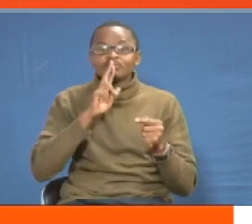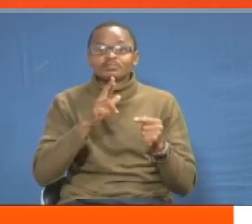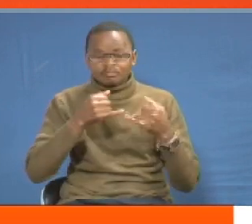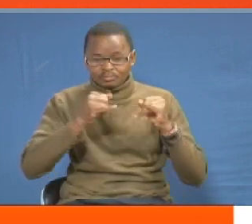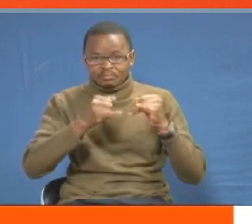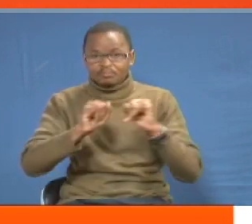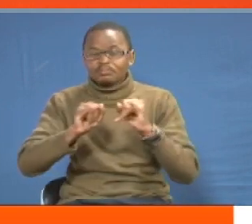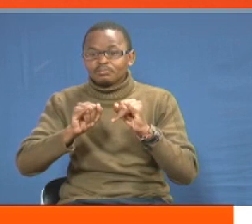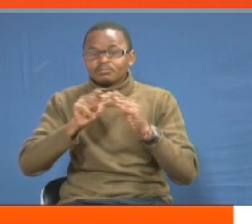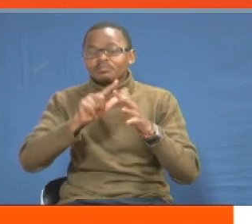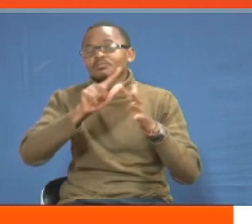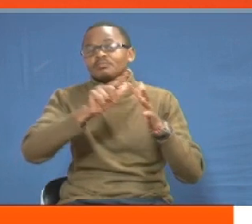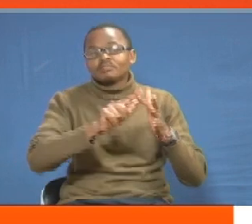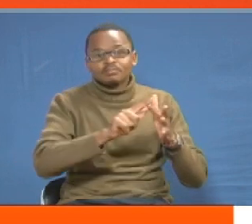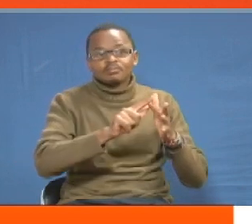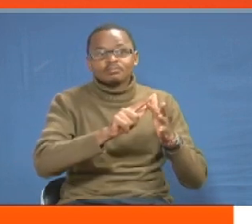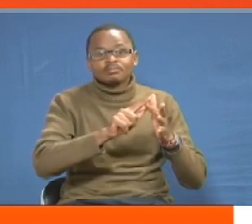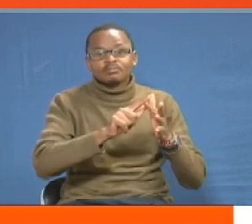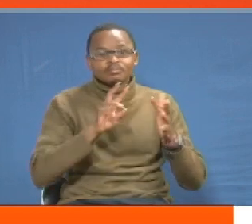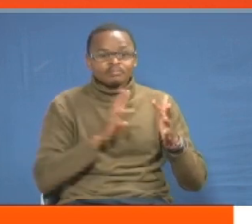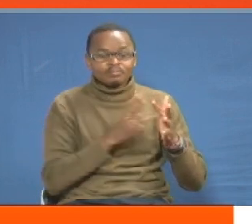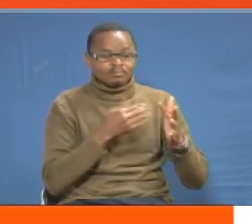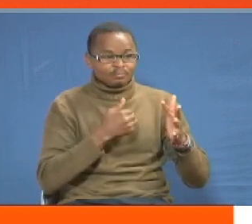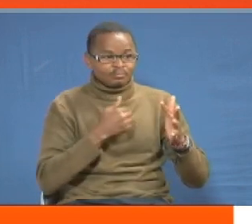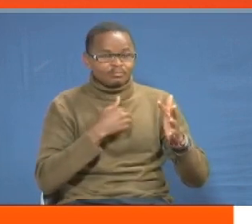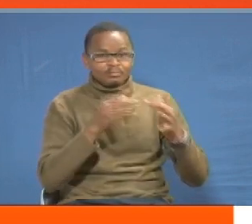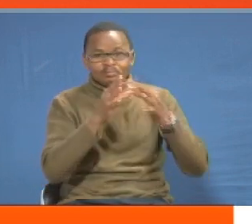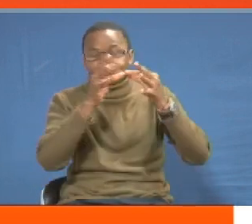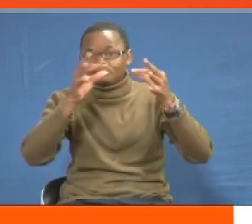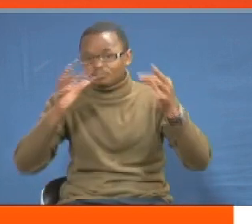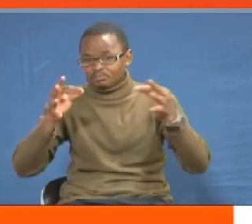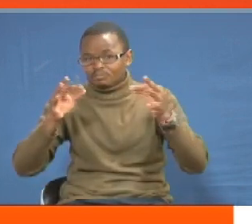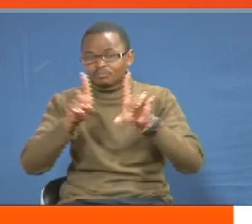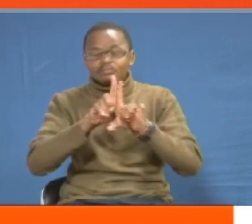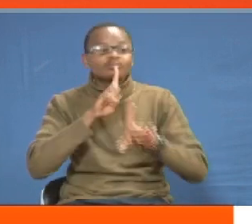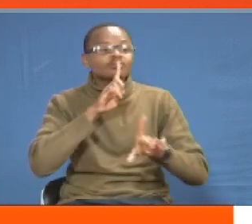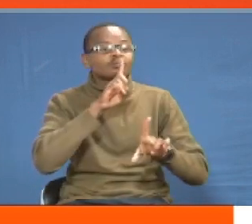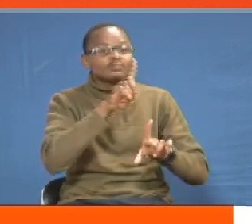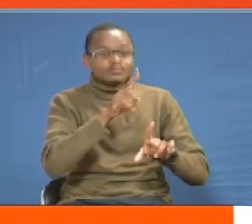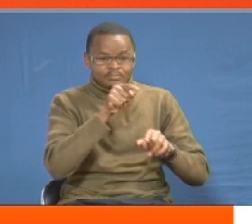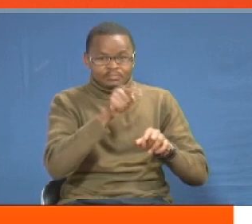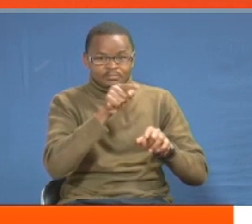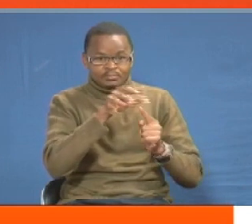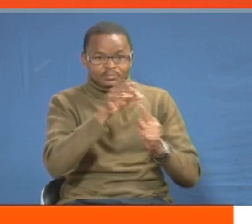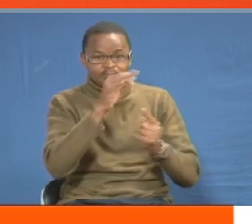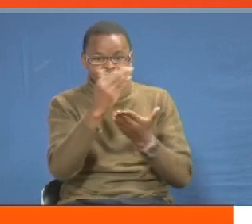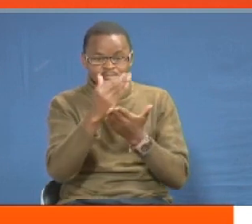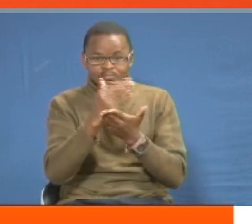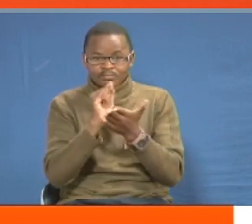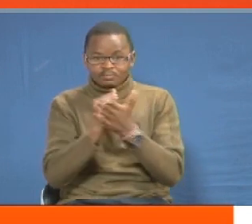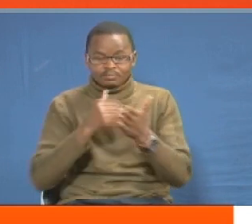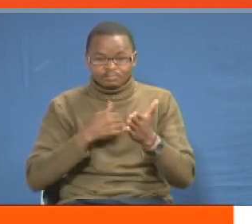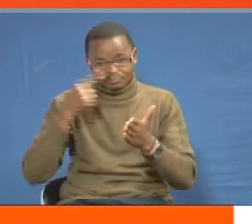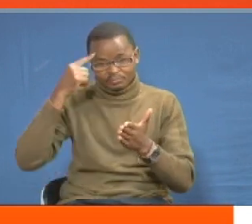are actually implemented, mm-hmm. then we still have a long way to go. And so this particular